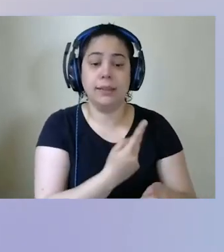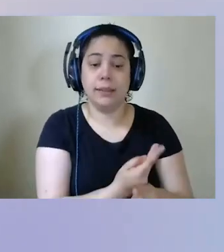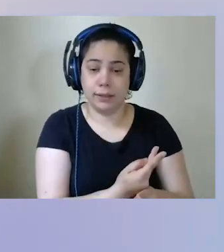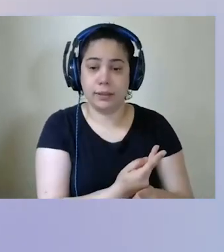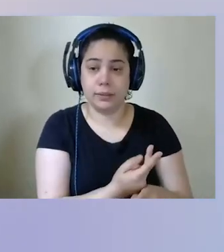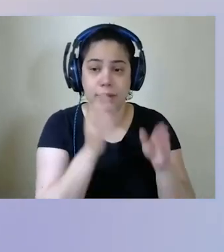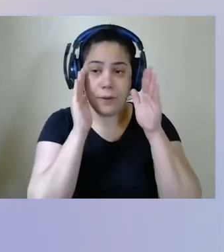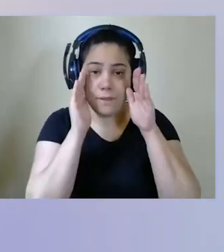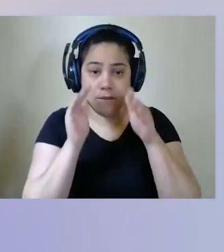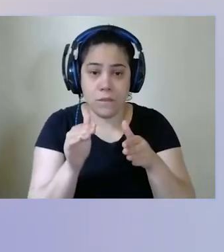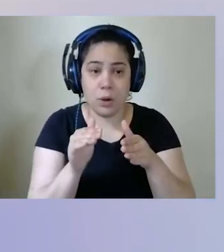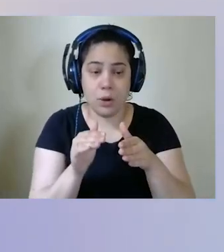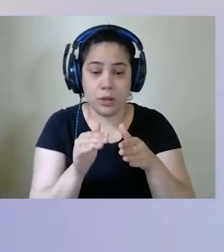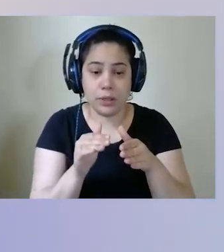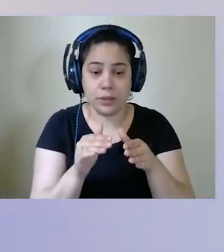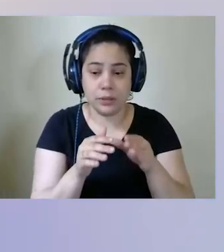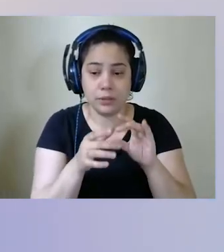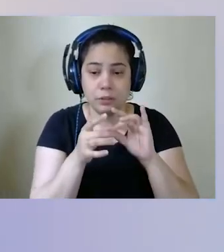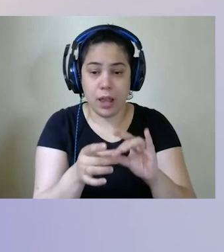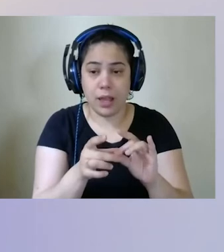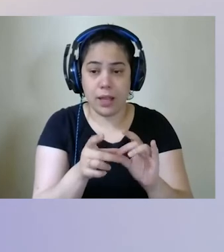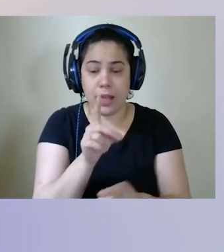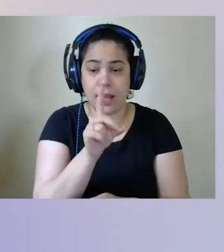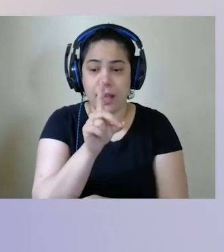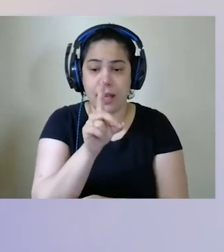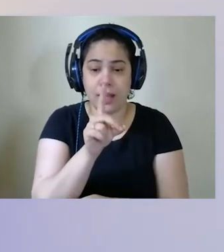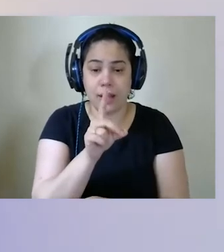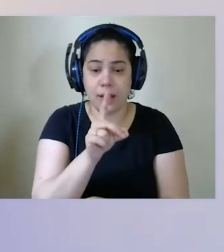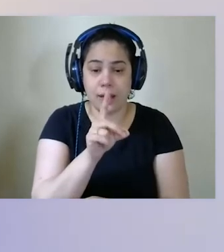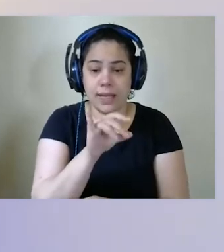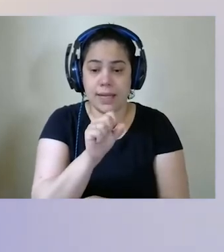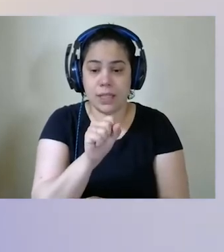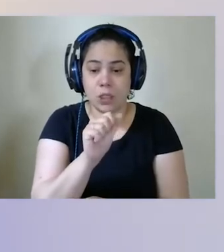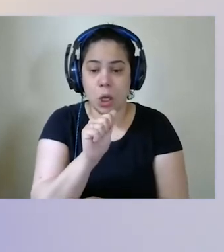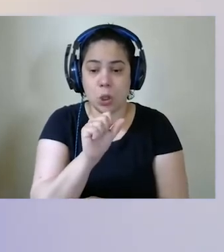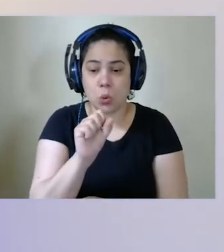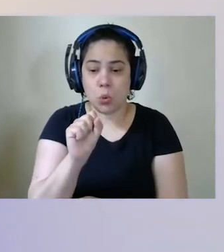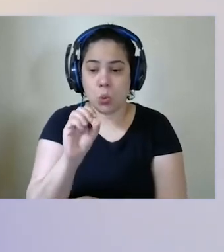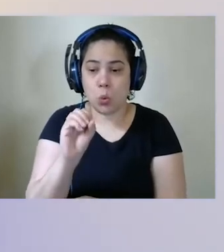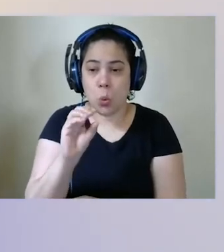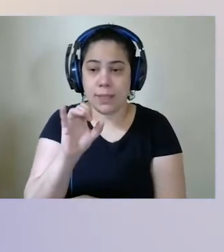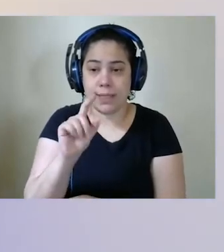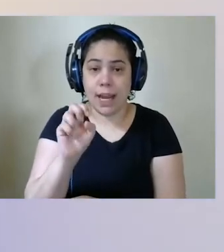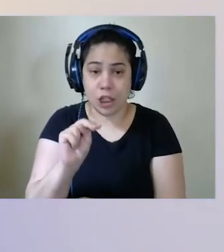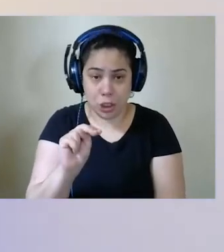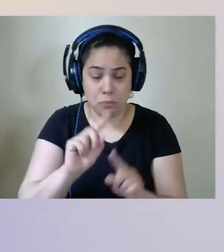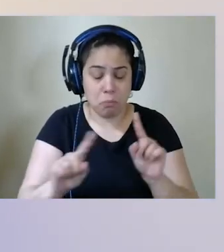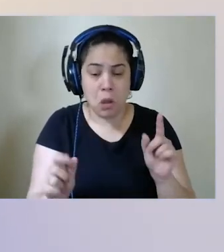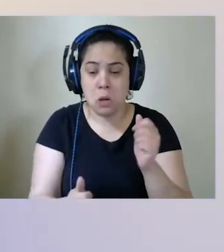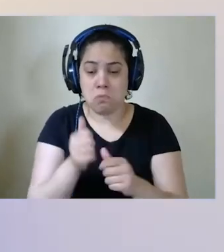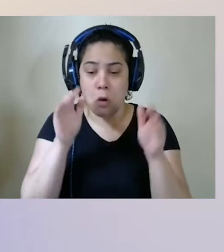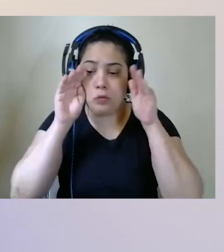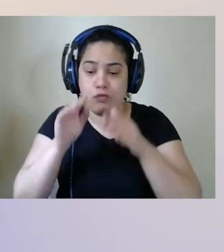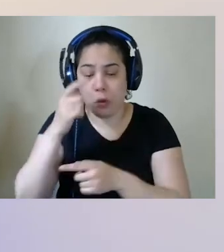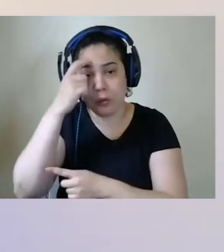focusing a great deal on dissociation, but on trauma more generally, and looking at the way